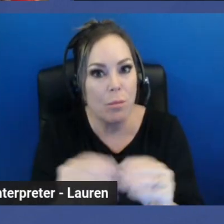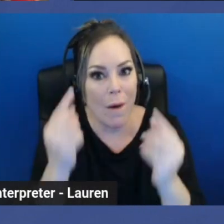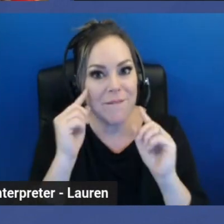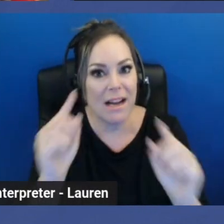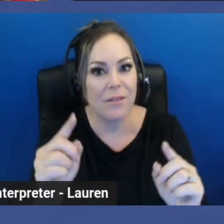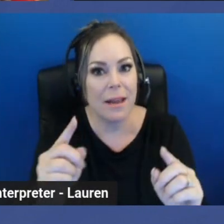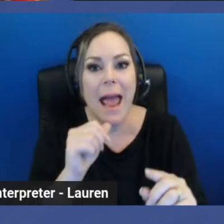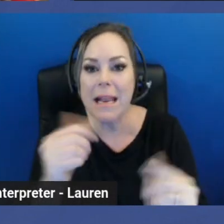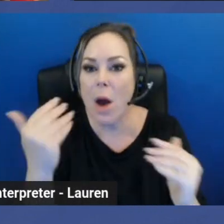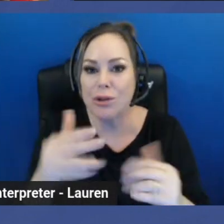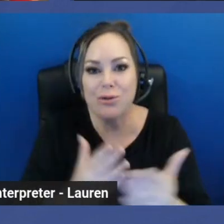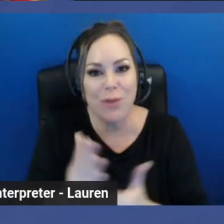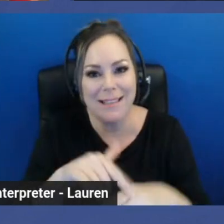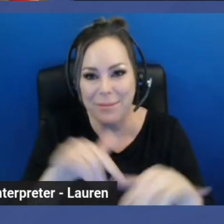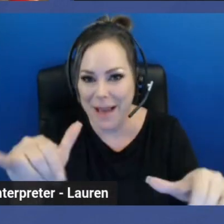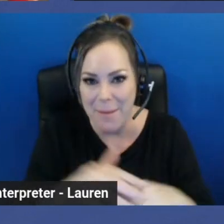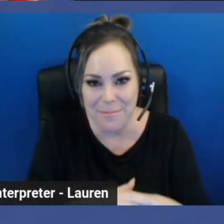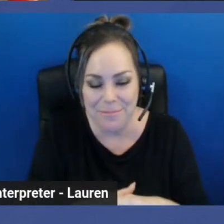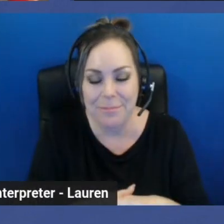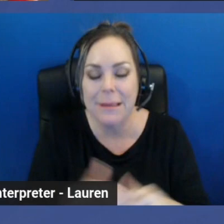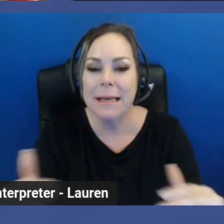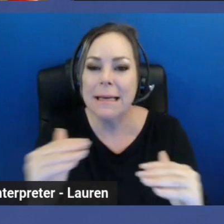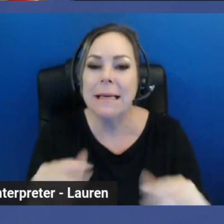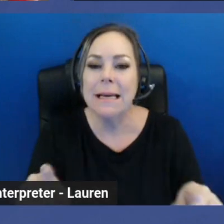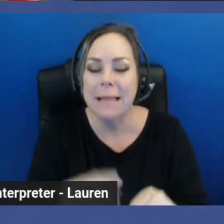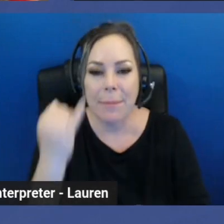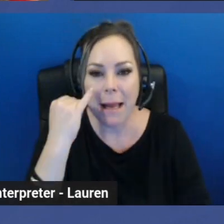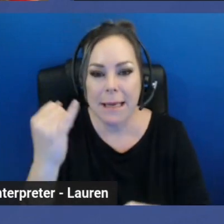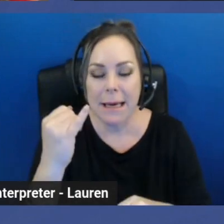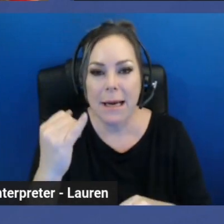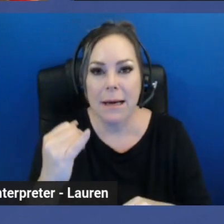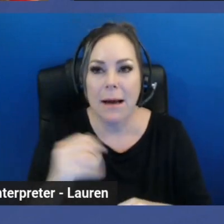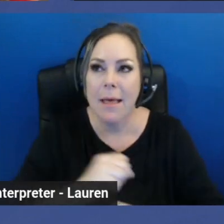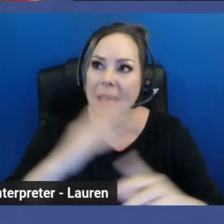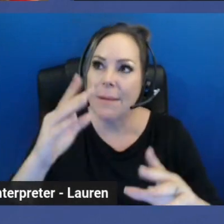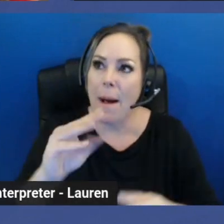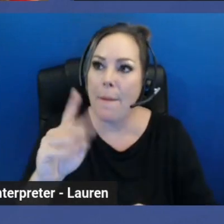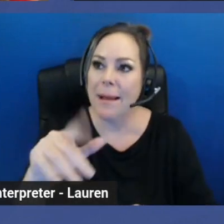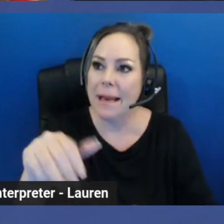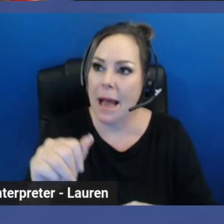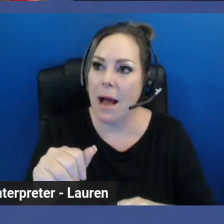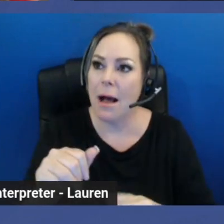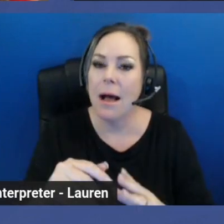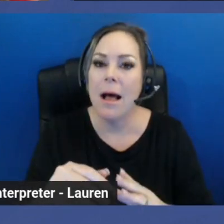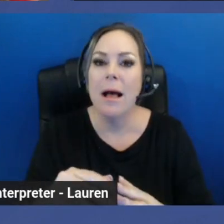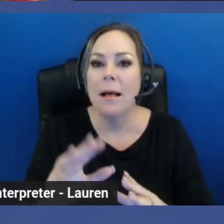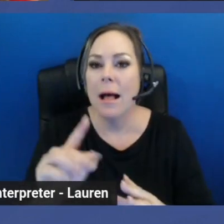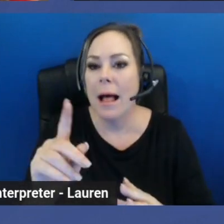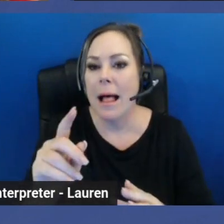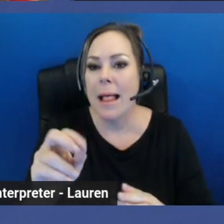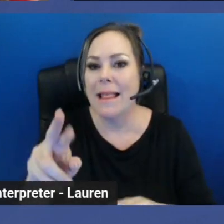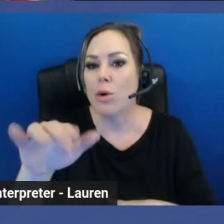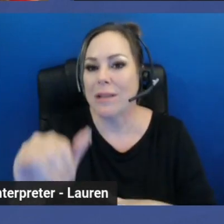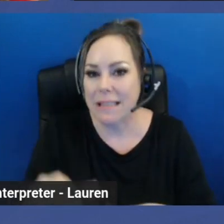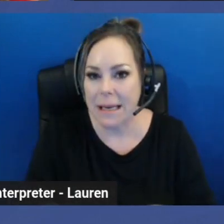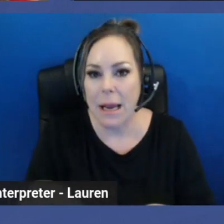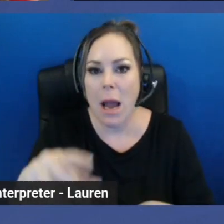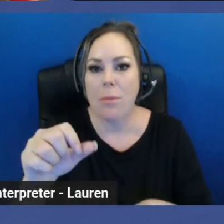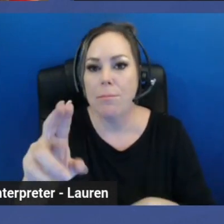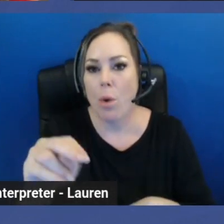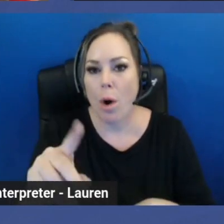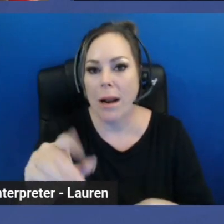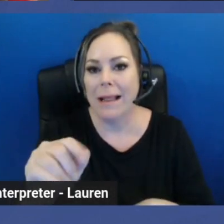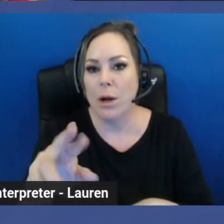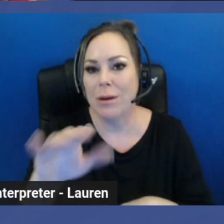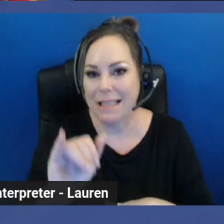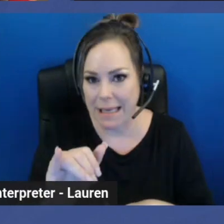without restricting rights. Similar when I think about, media literacy, porn literacy, all the stuff that we should be talking